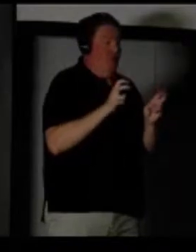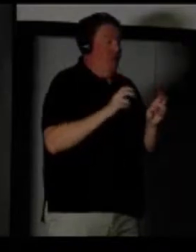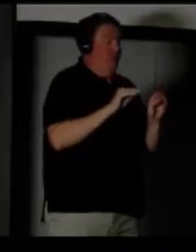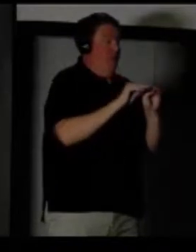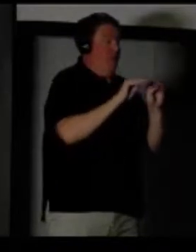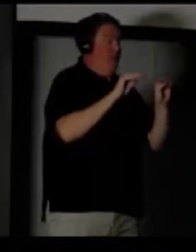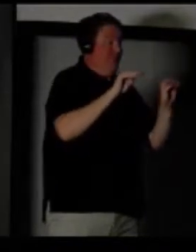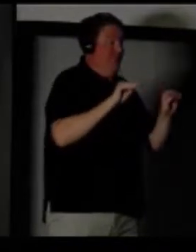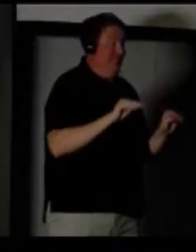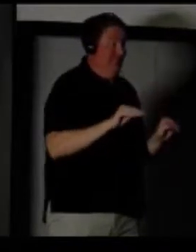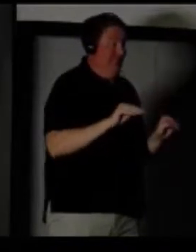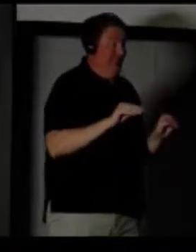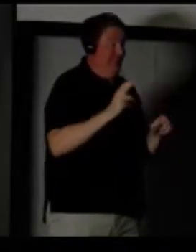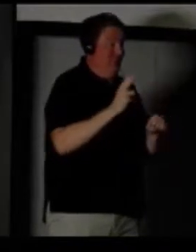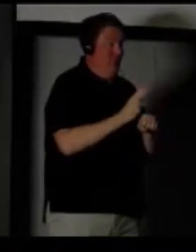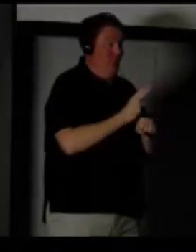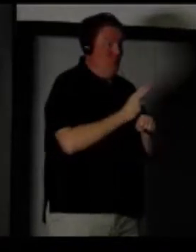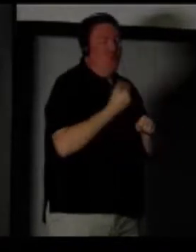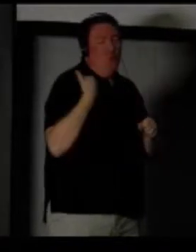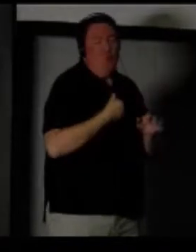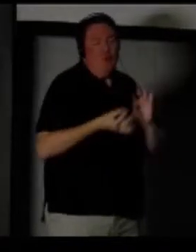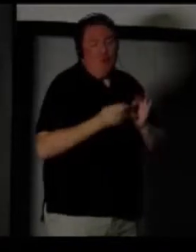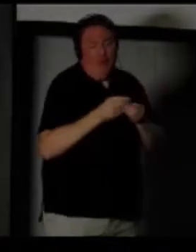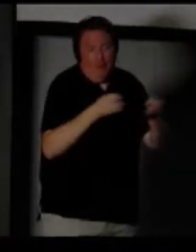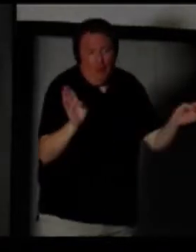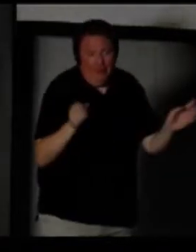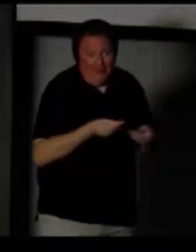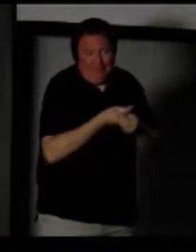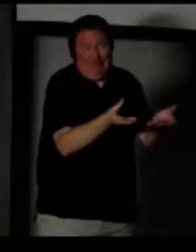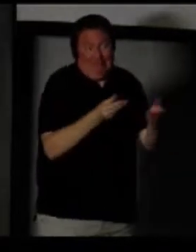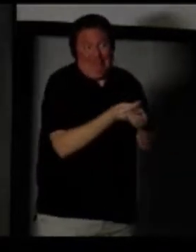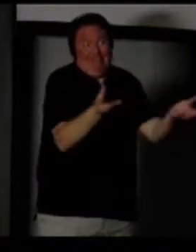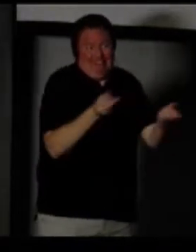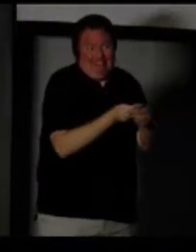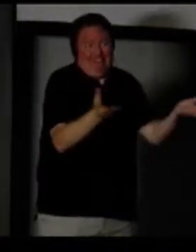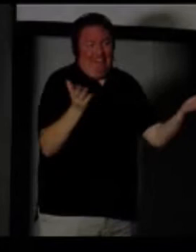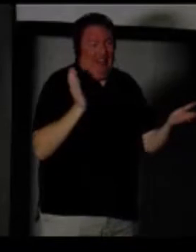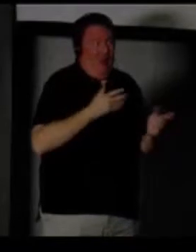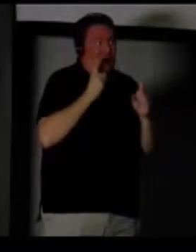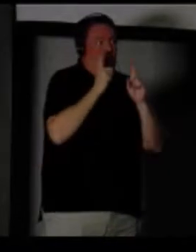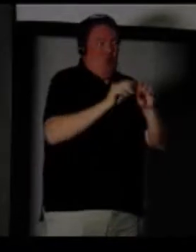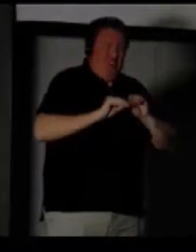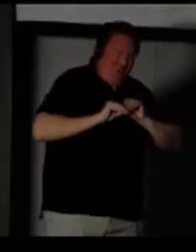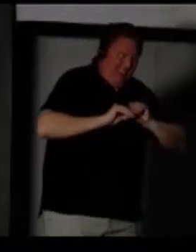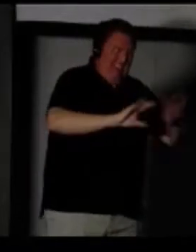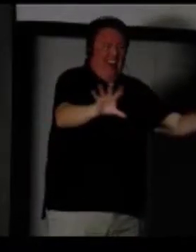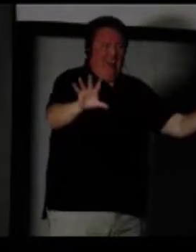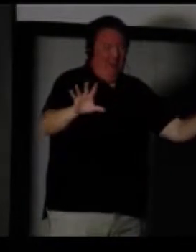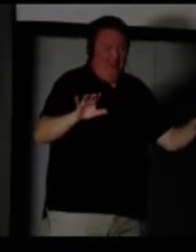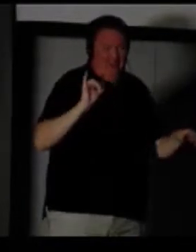is powerful. Get it out there. That was the motto of our first year.